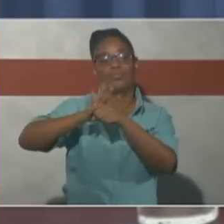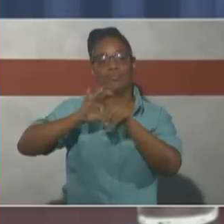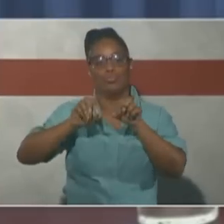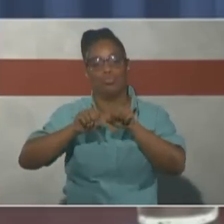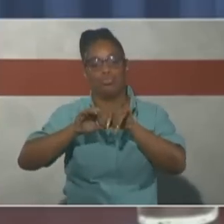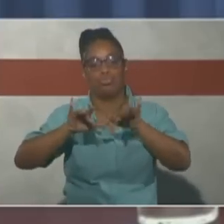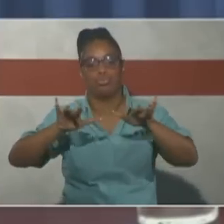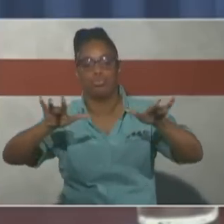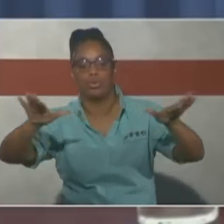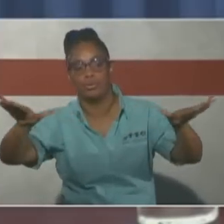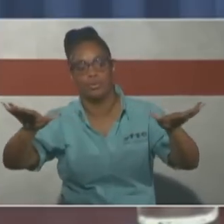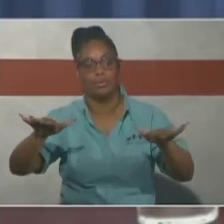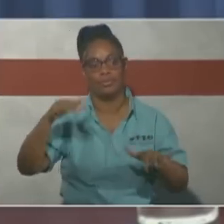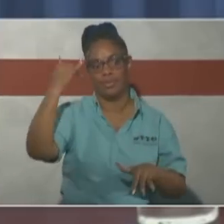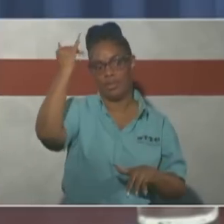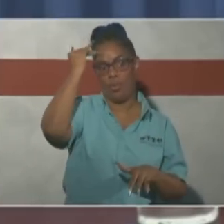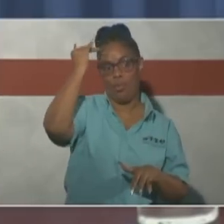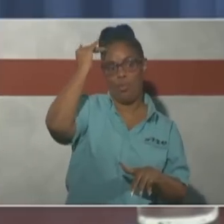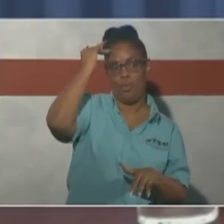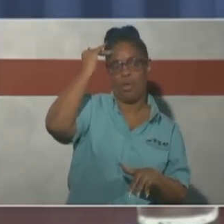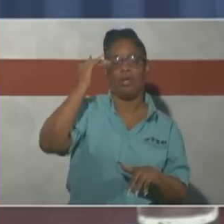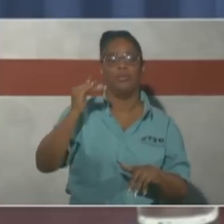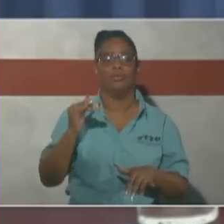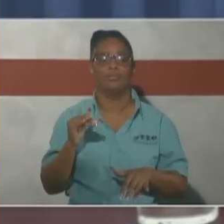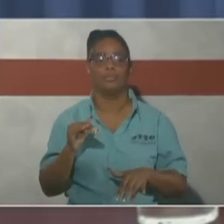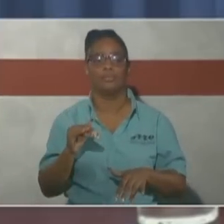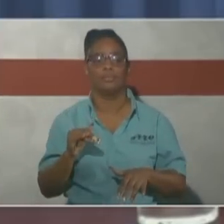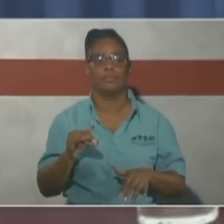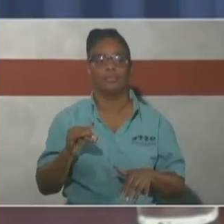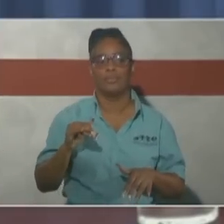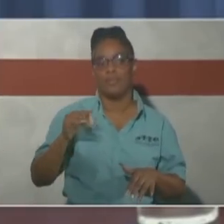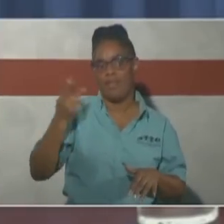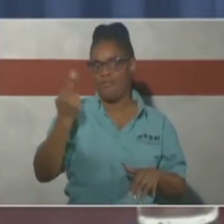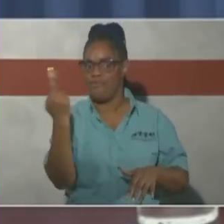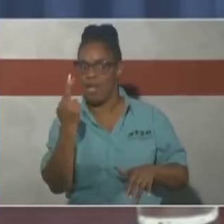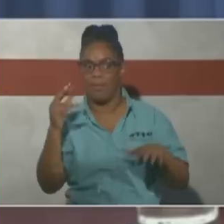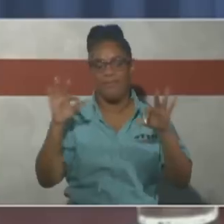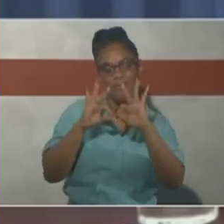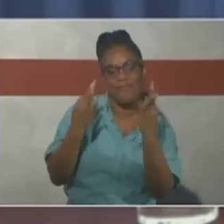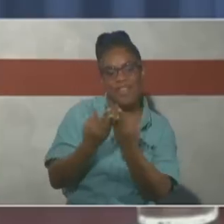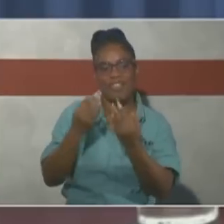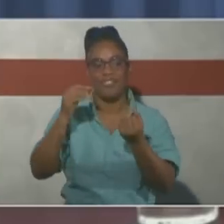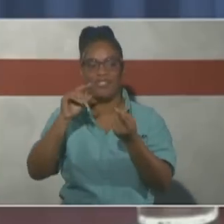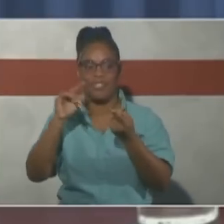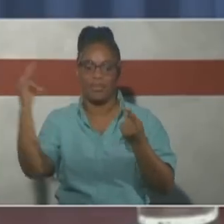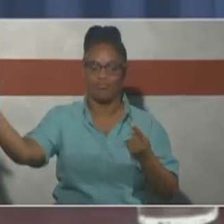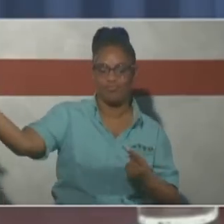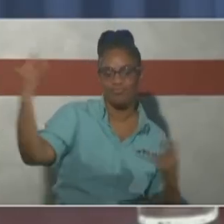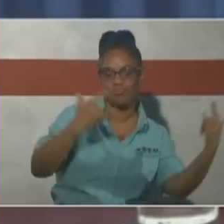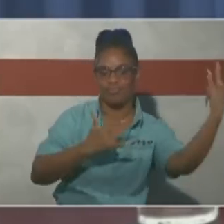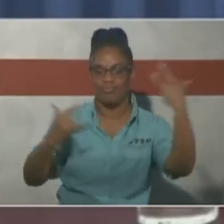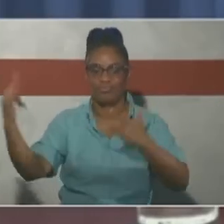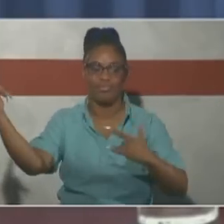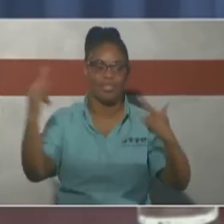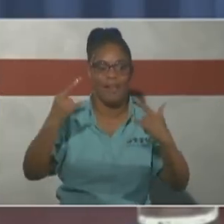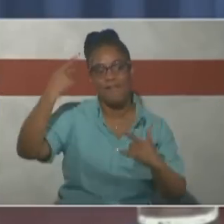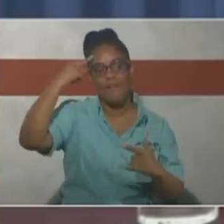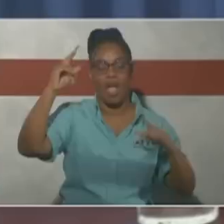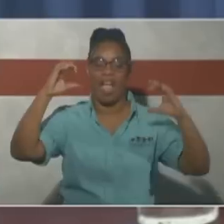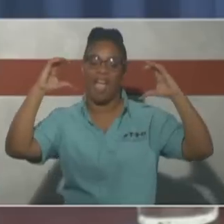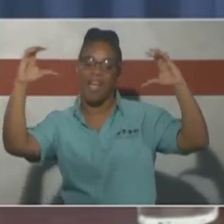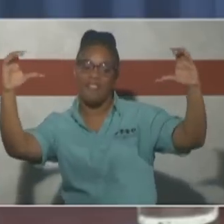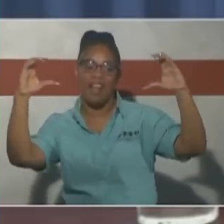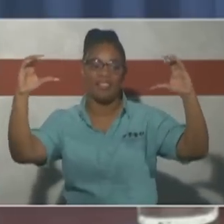are more likely to be closer together, and so on. So we know that at this time of the year,